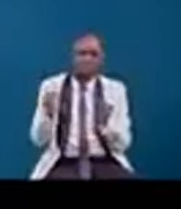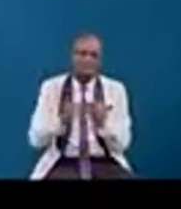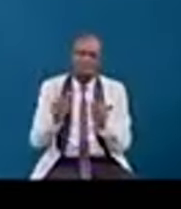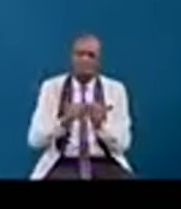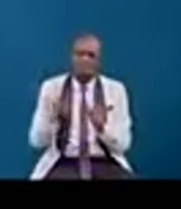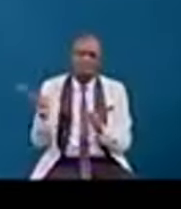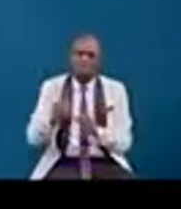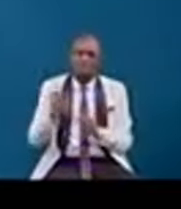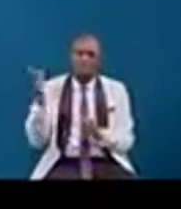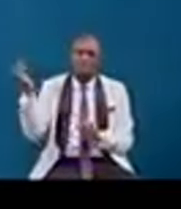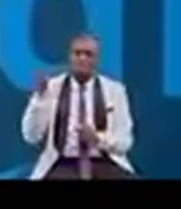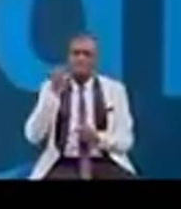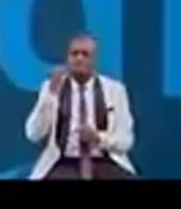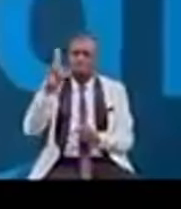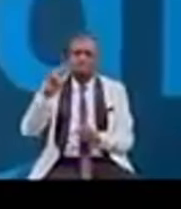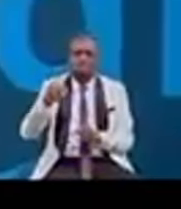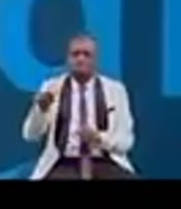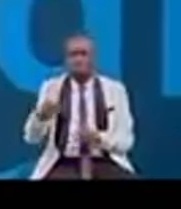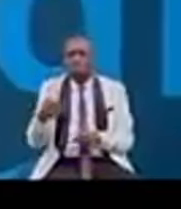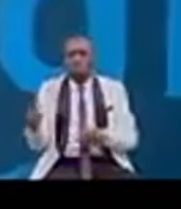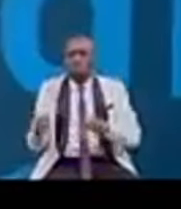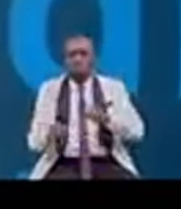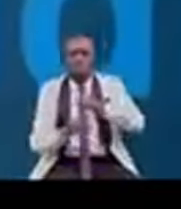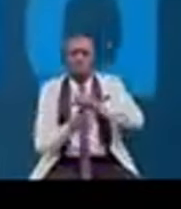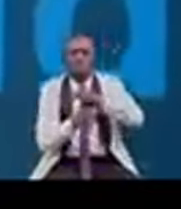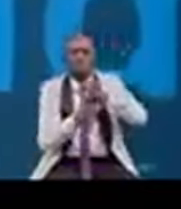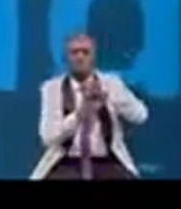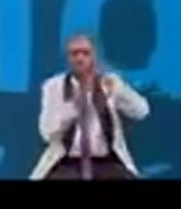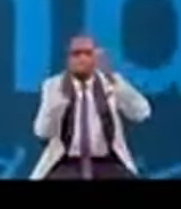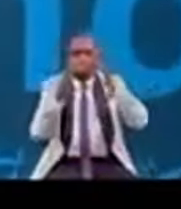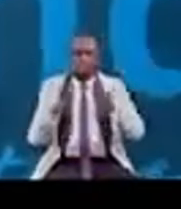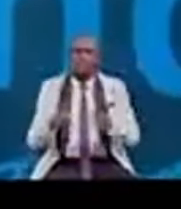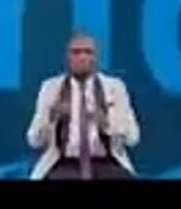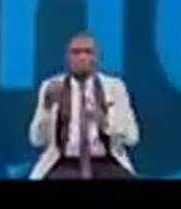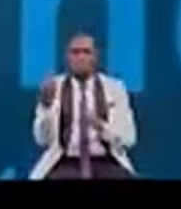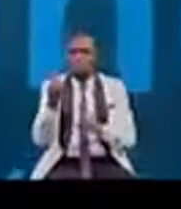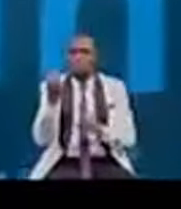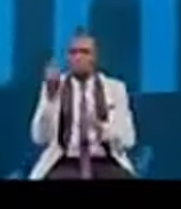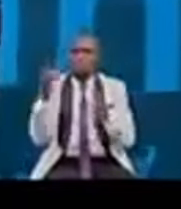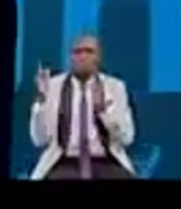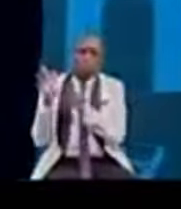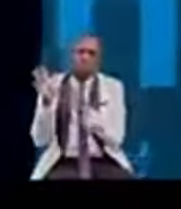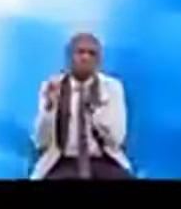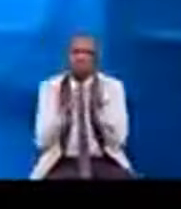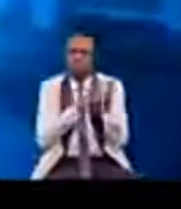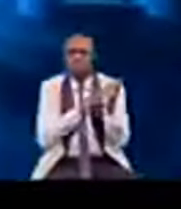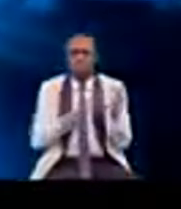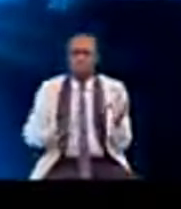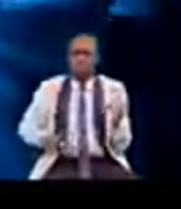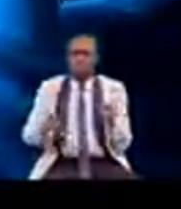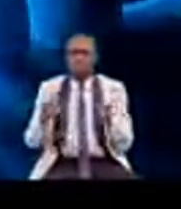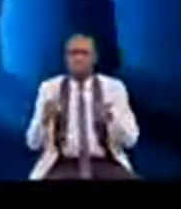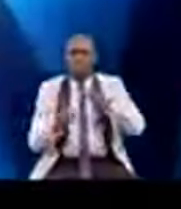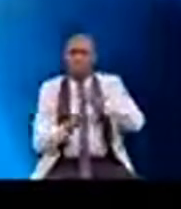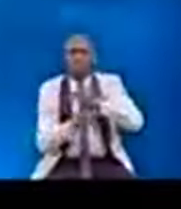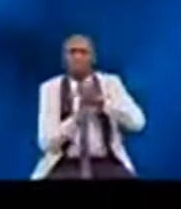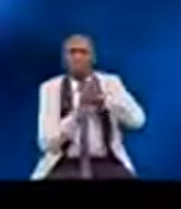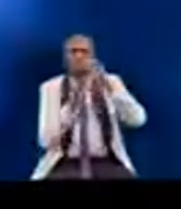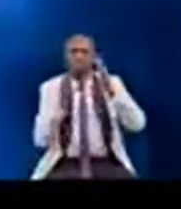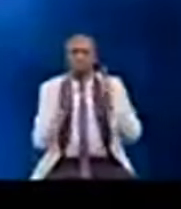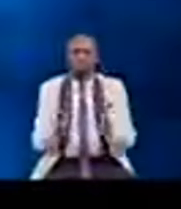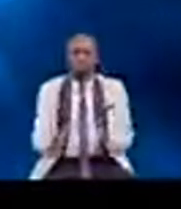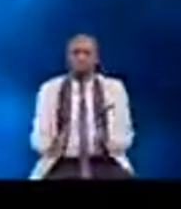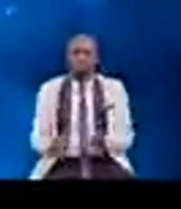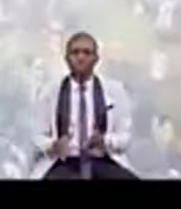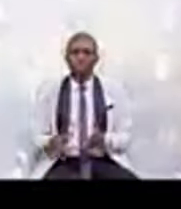help you to grow in your new found faith and to help you in your walk with